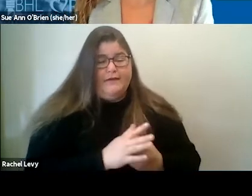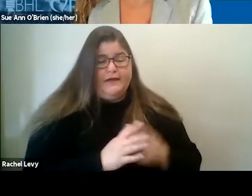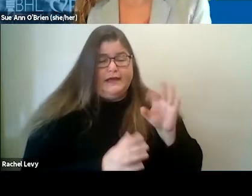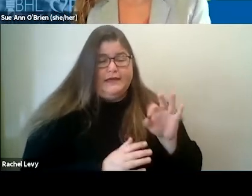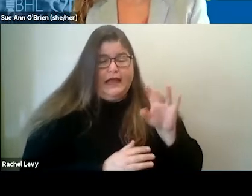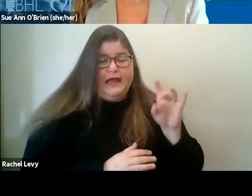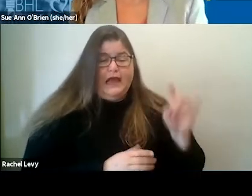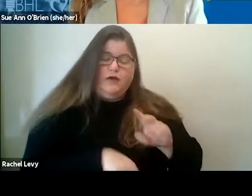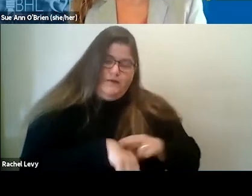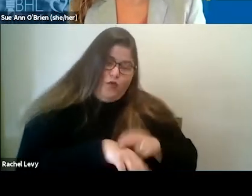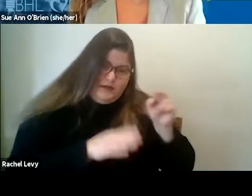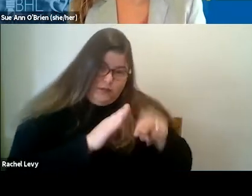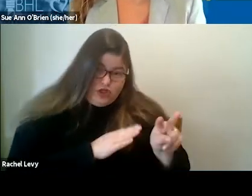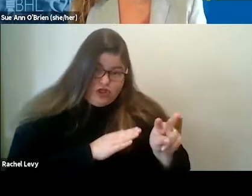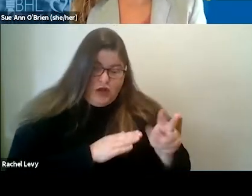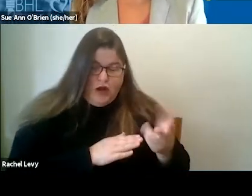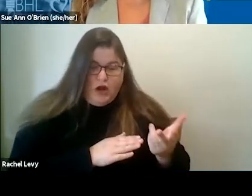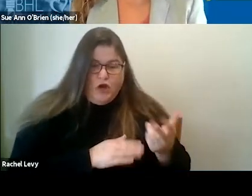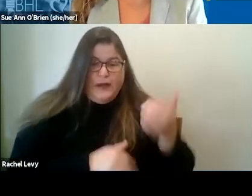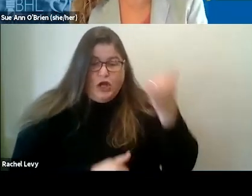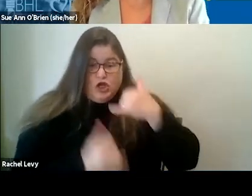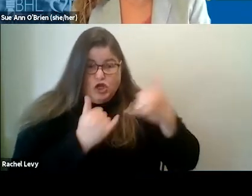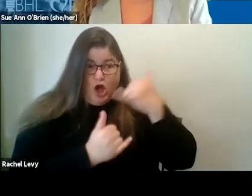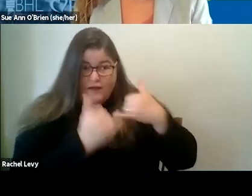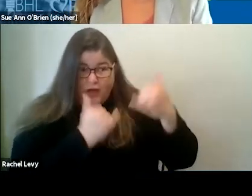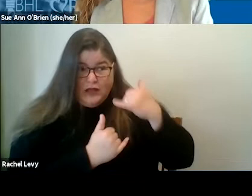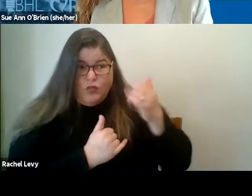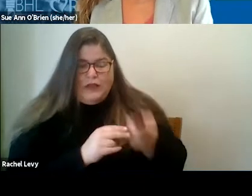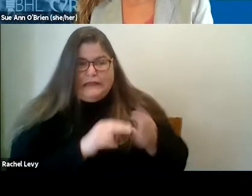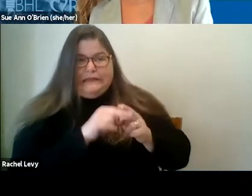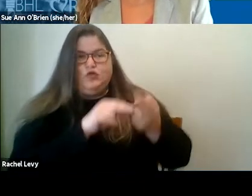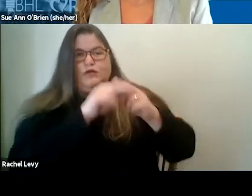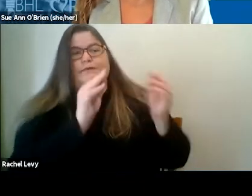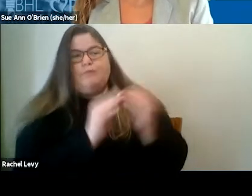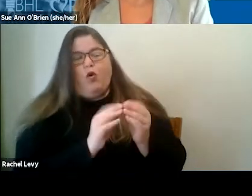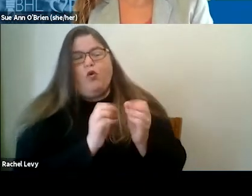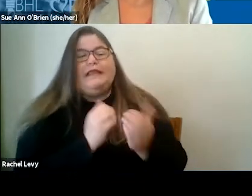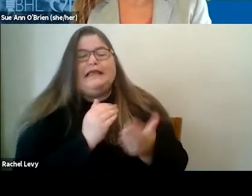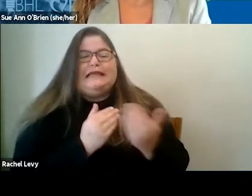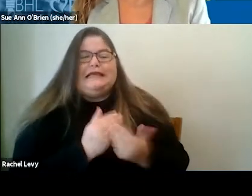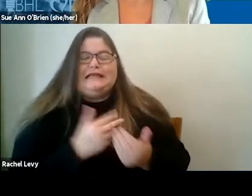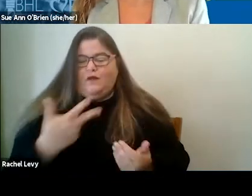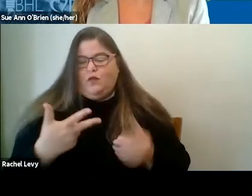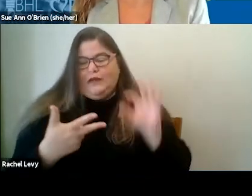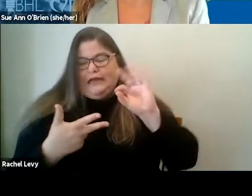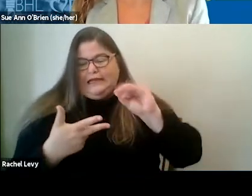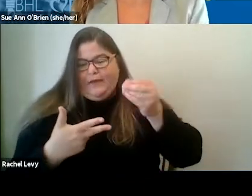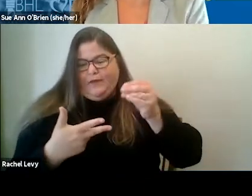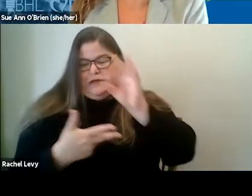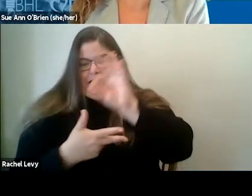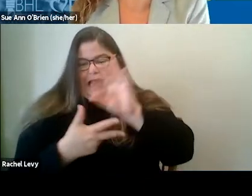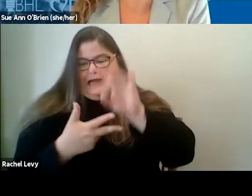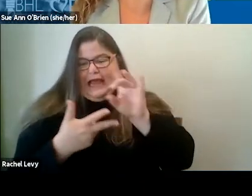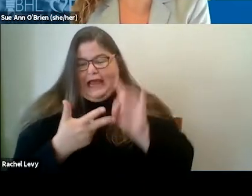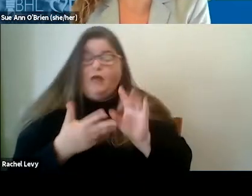the predictions are that call volume will drastically increase with the ease of the 3-digit number. And that's a great thing in